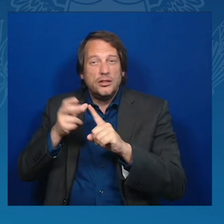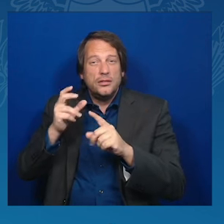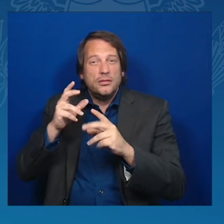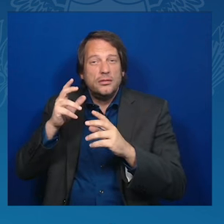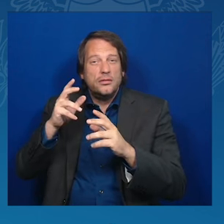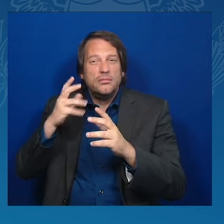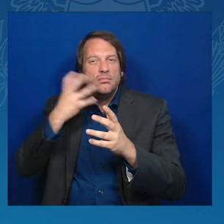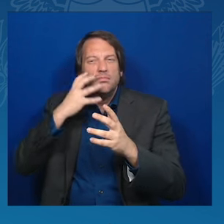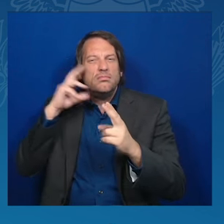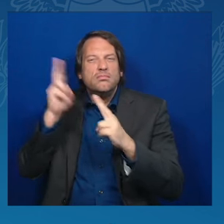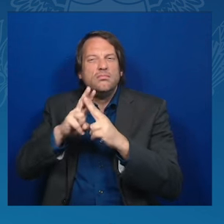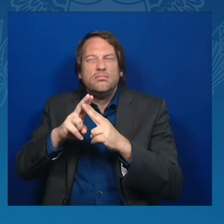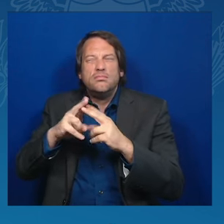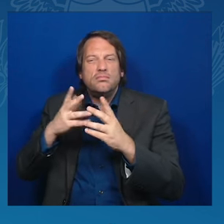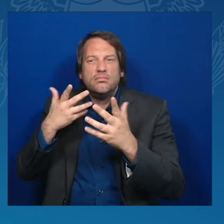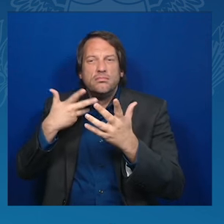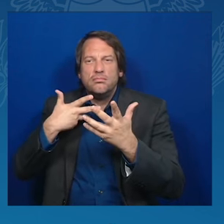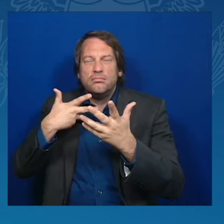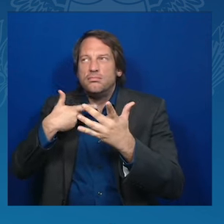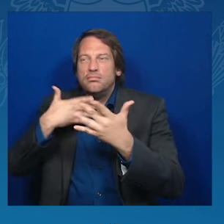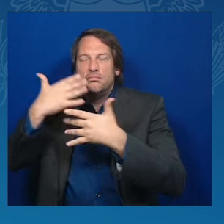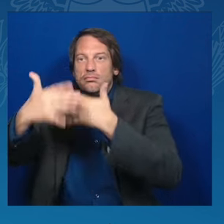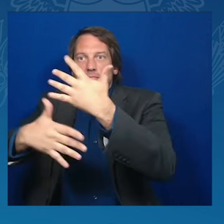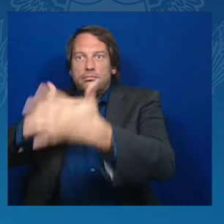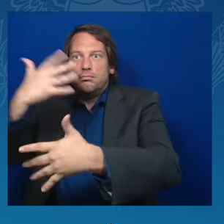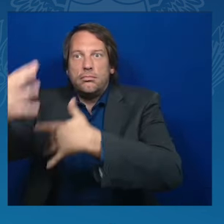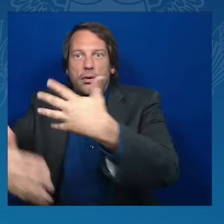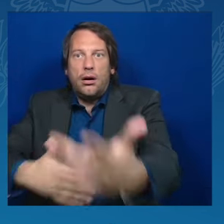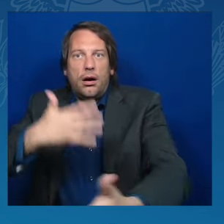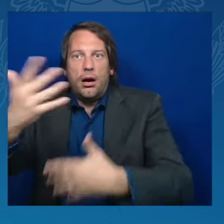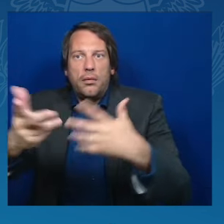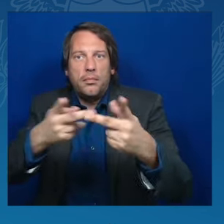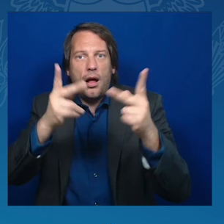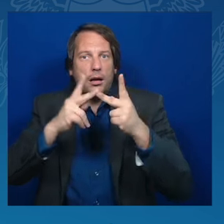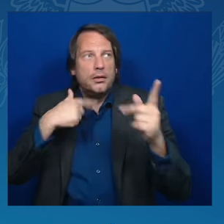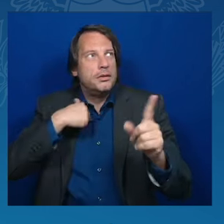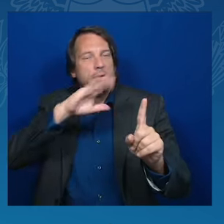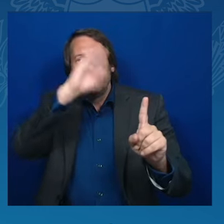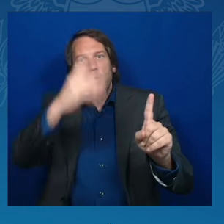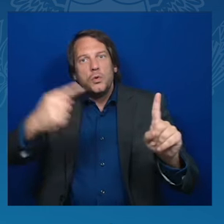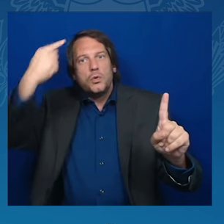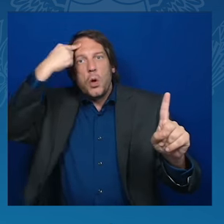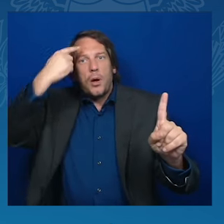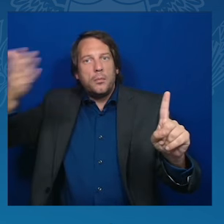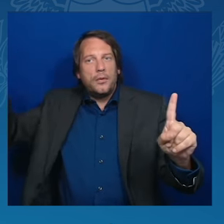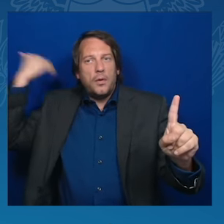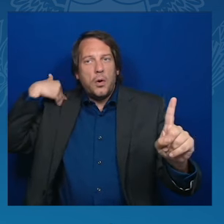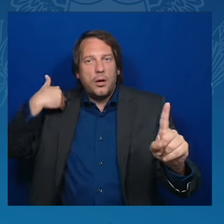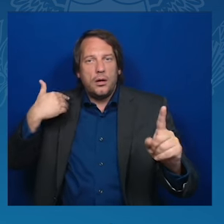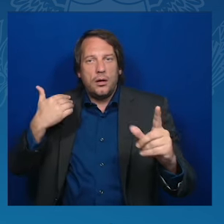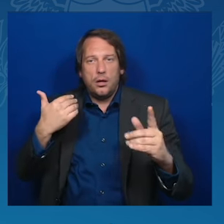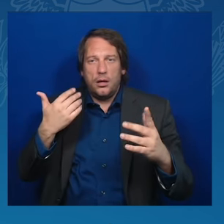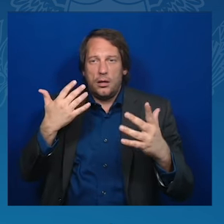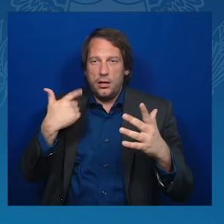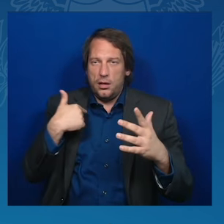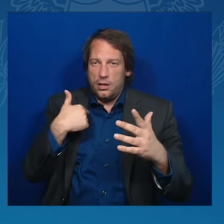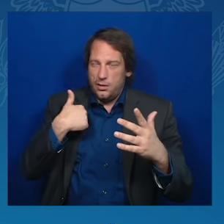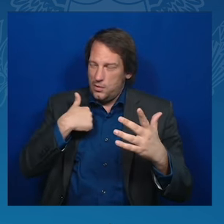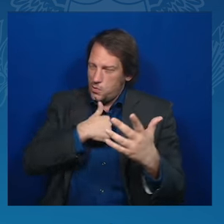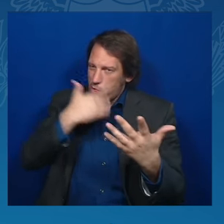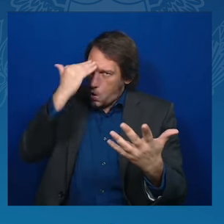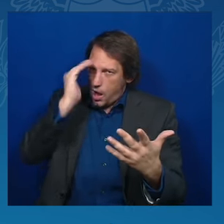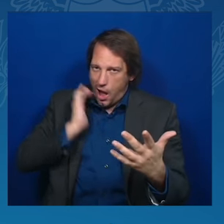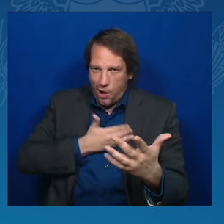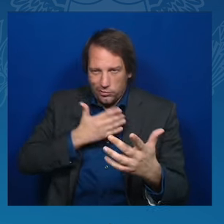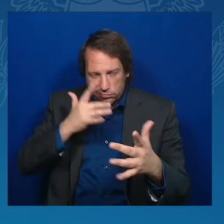moment going, but where we know our determination, our innovation, and especially our friendship